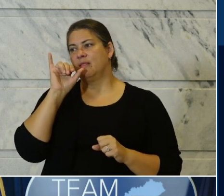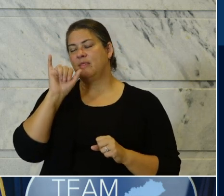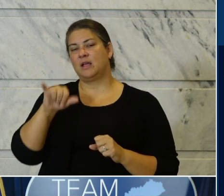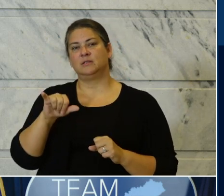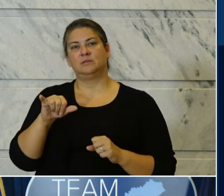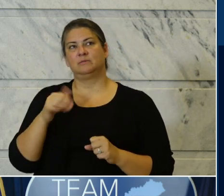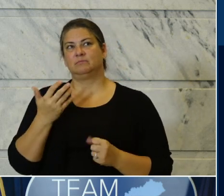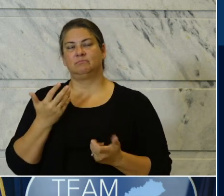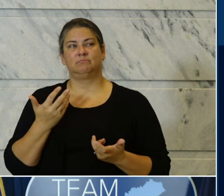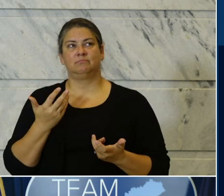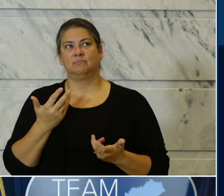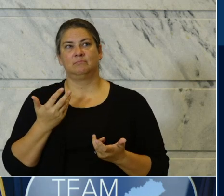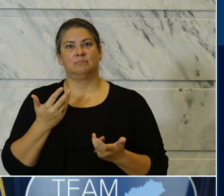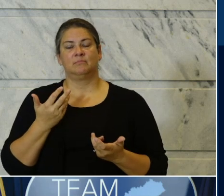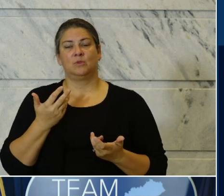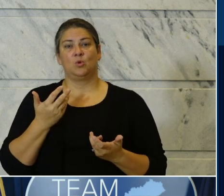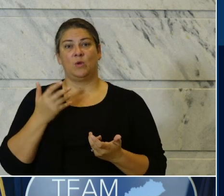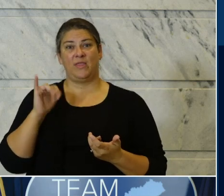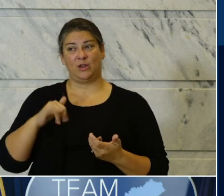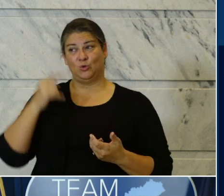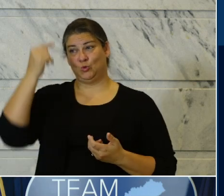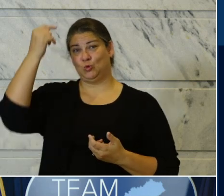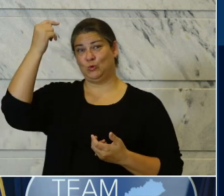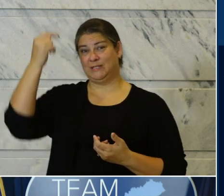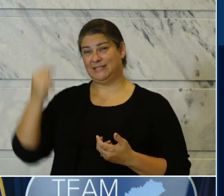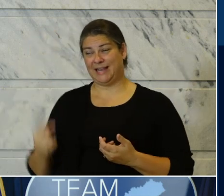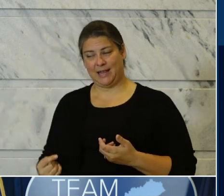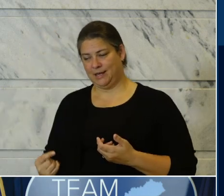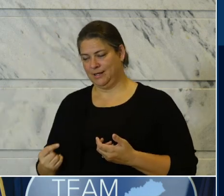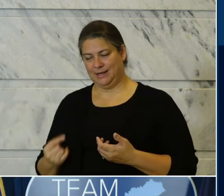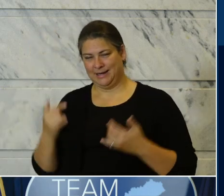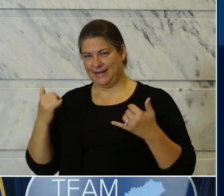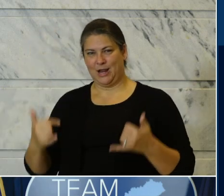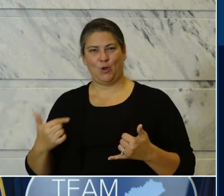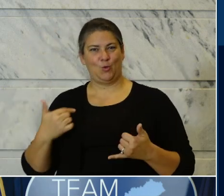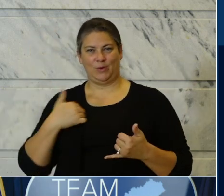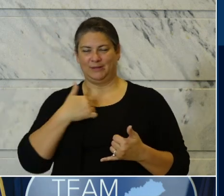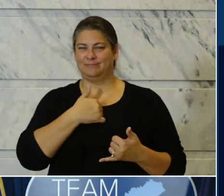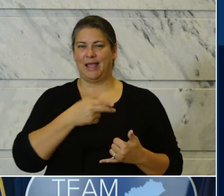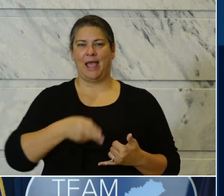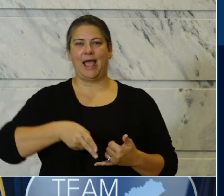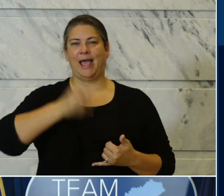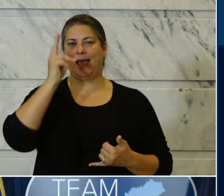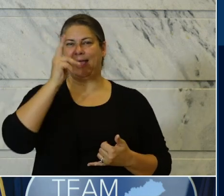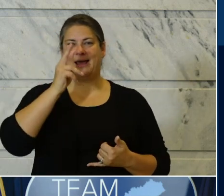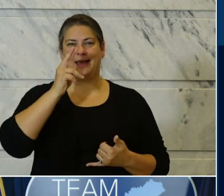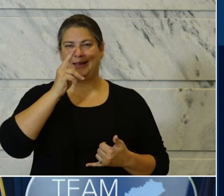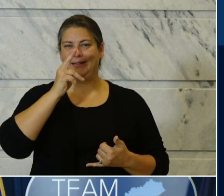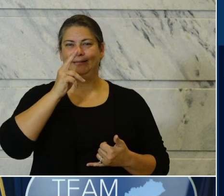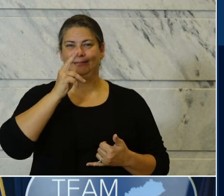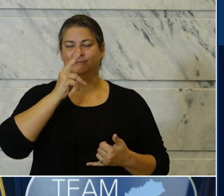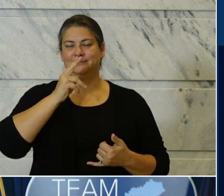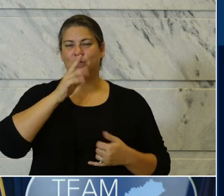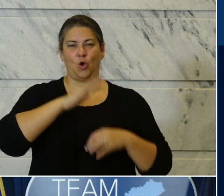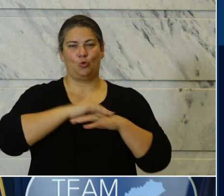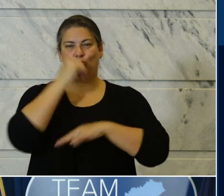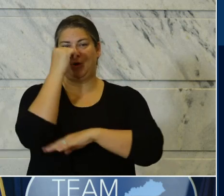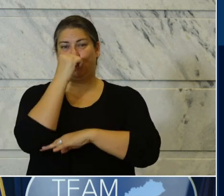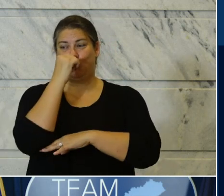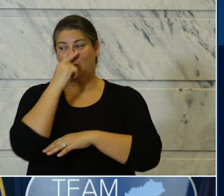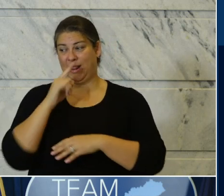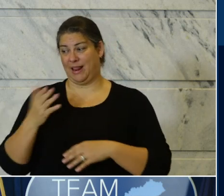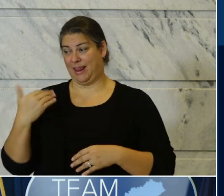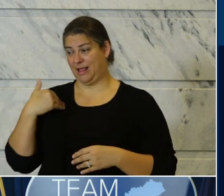any Tuesday in the last 4 weeks, including the highest 2 weeks on record, which have been in the last 2 weeks.